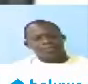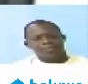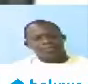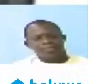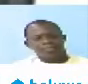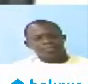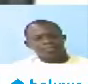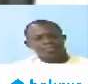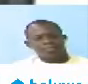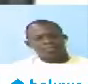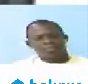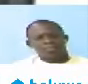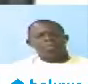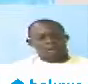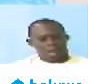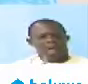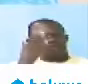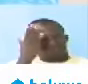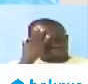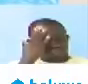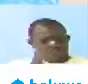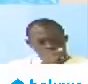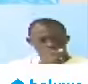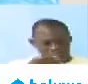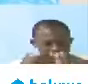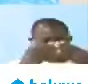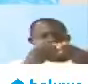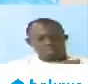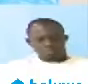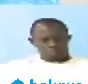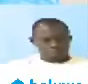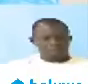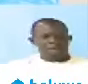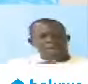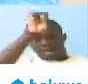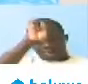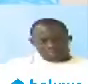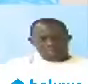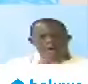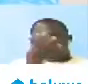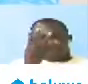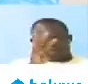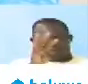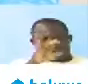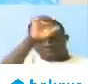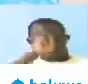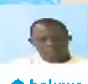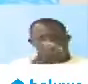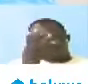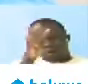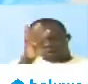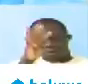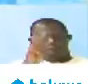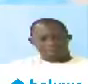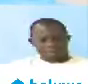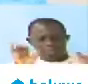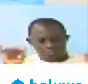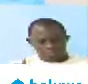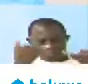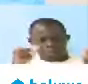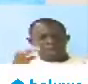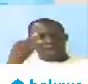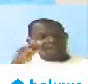Kafulu. I know you've told us that September 4th anniversary, they make a sweep and arrest people. No, yeah,